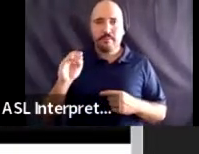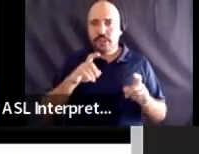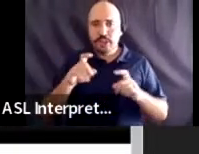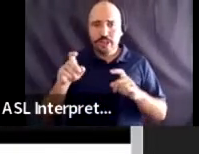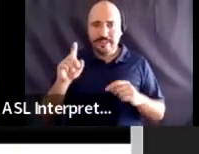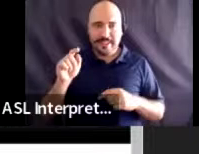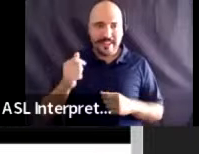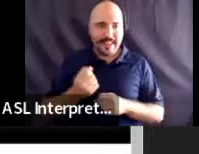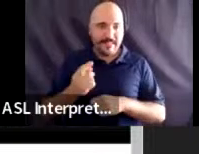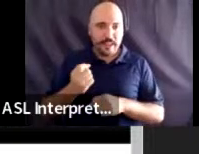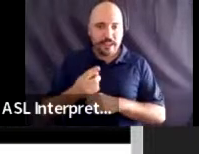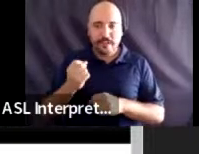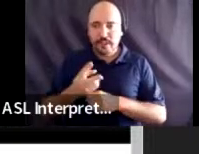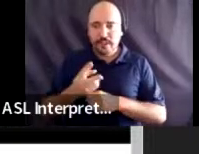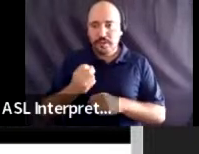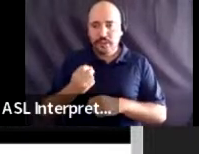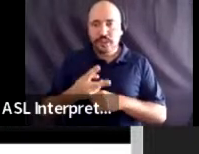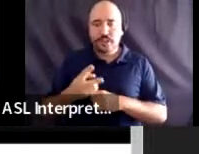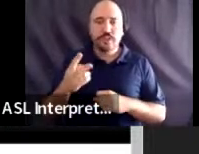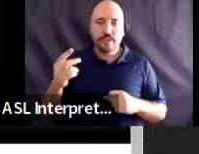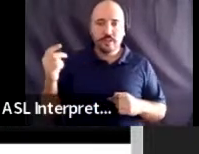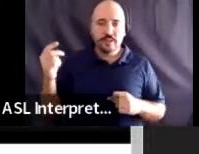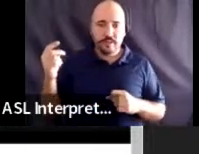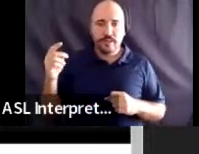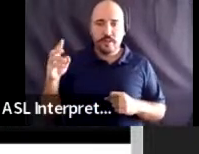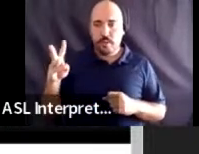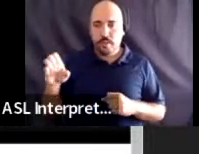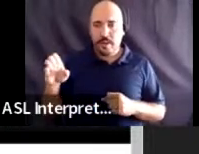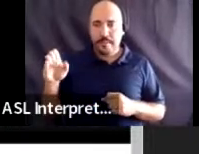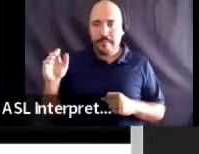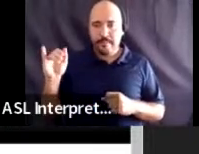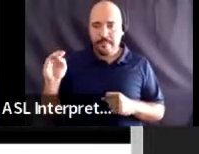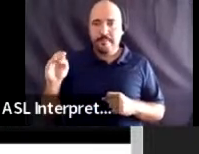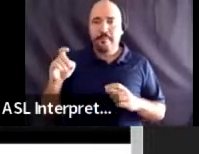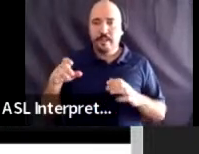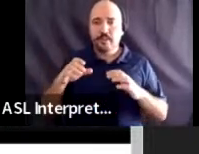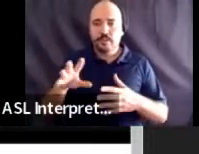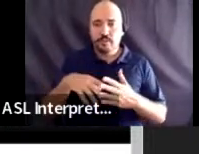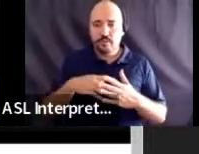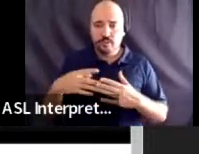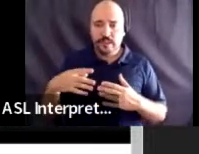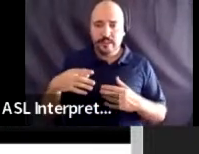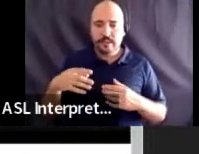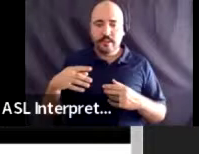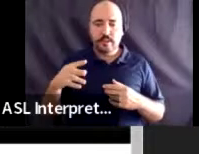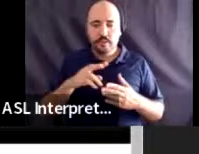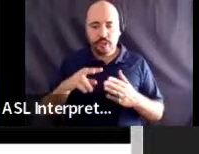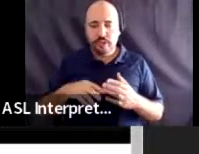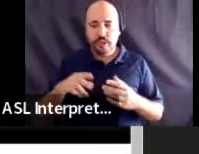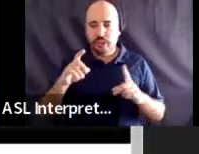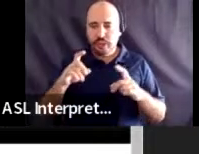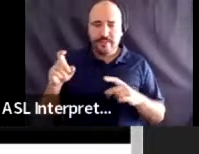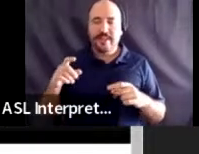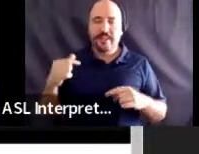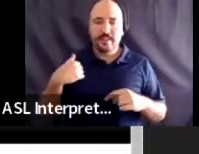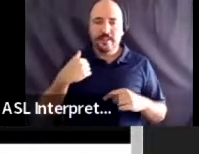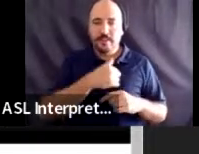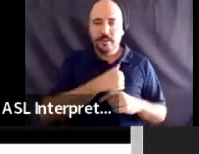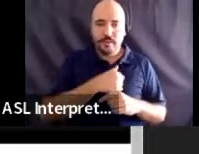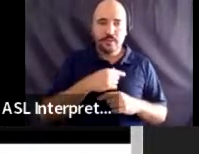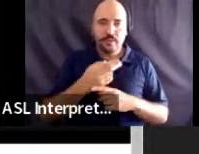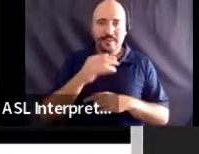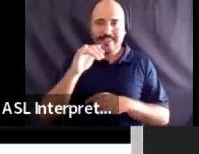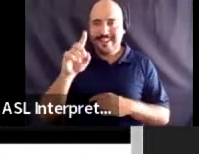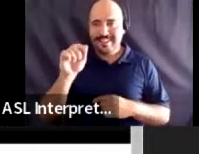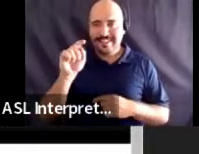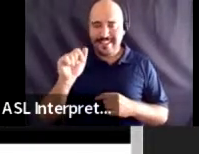think, or 2 years. The WebAIM does a screen reader survey. And so we use that data